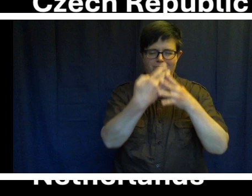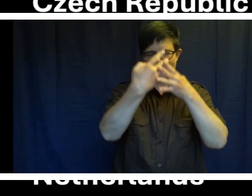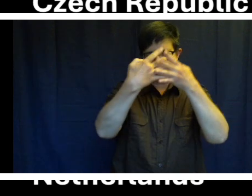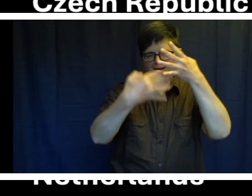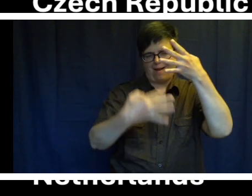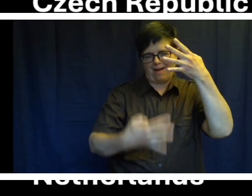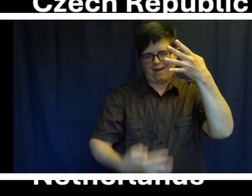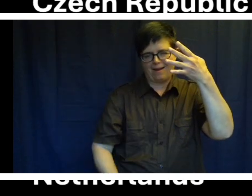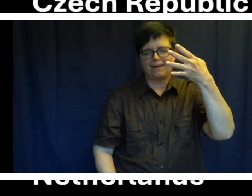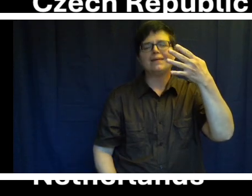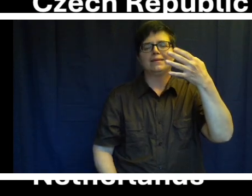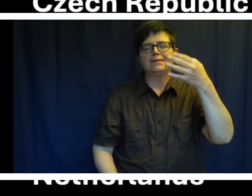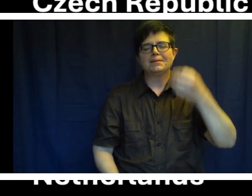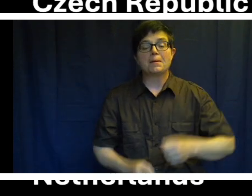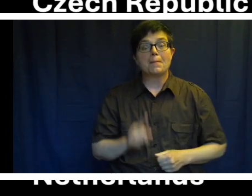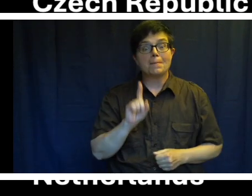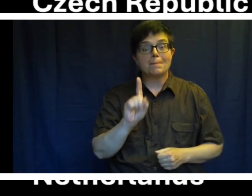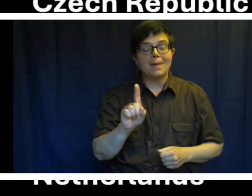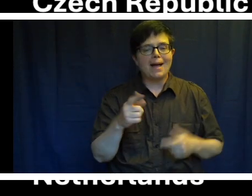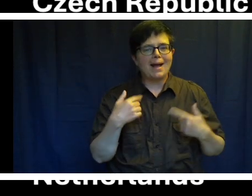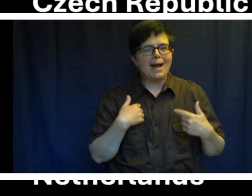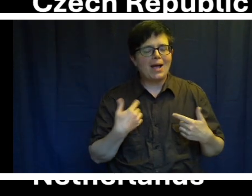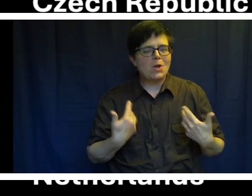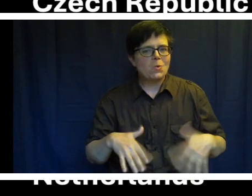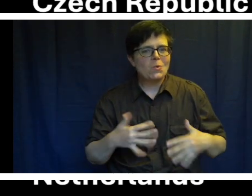there is a lot of representation from Europe,